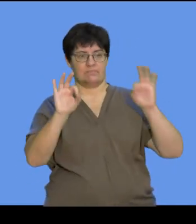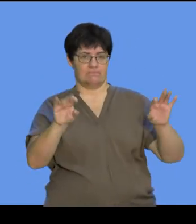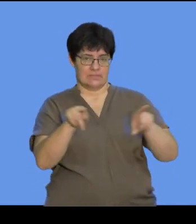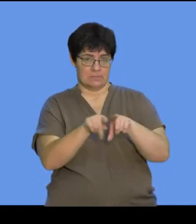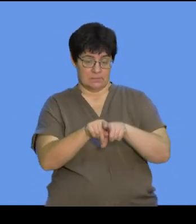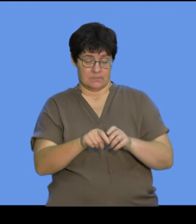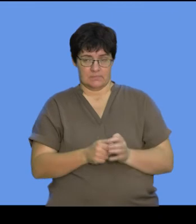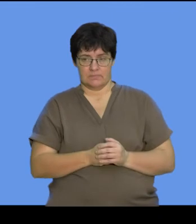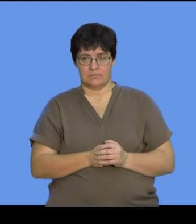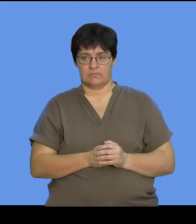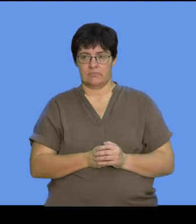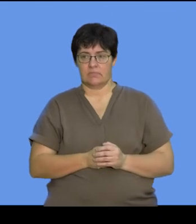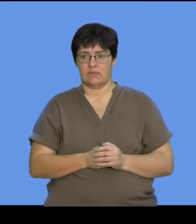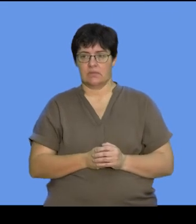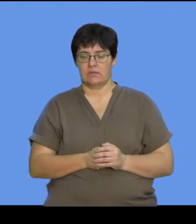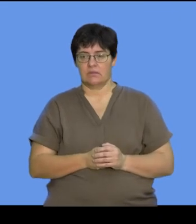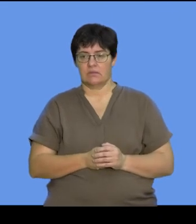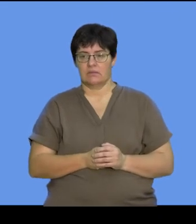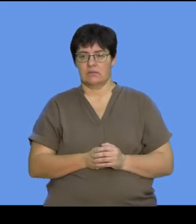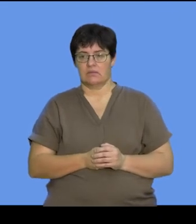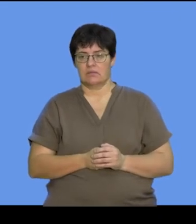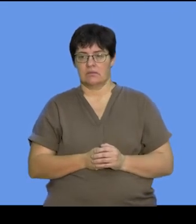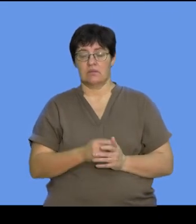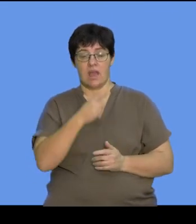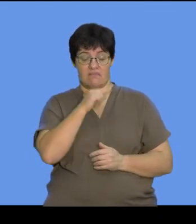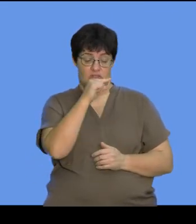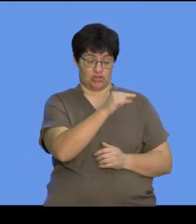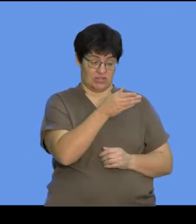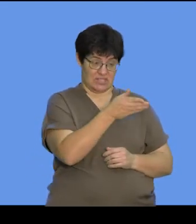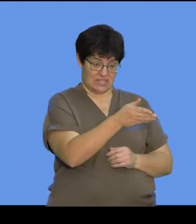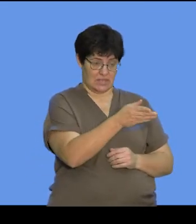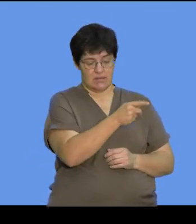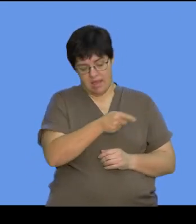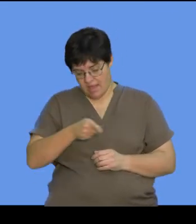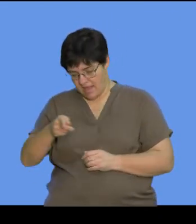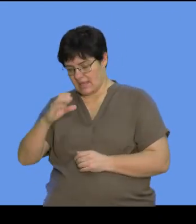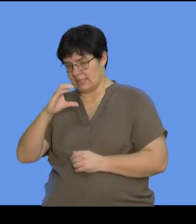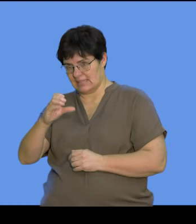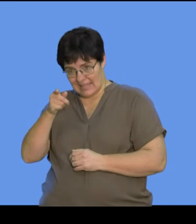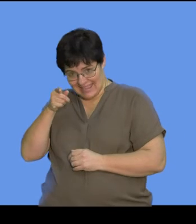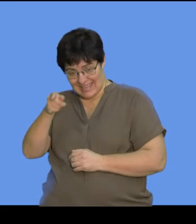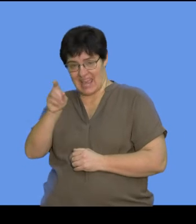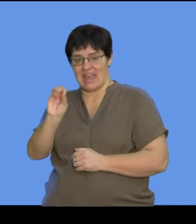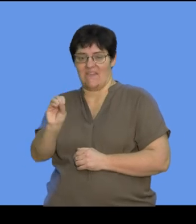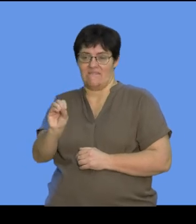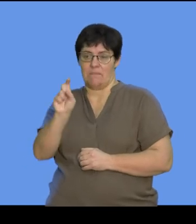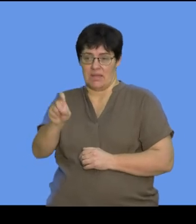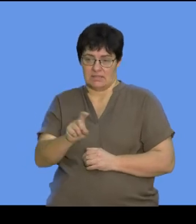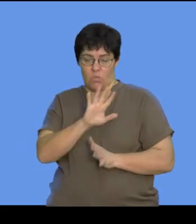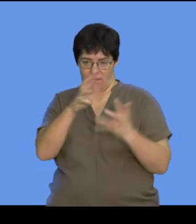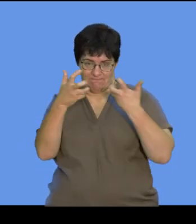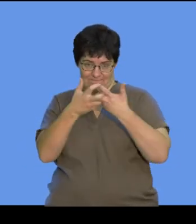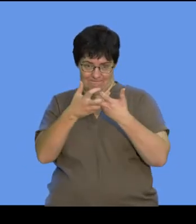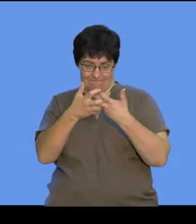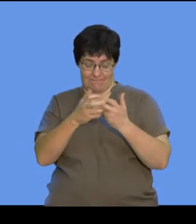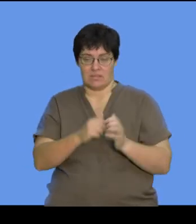this base here. And we would know that if you've got guanine here, you've got to have cytosine complementary